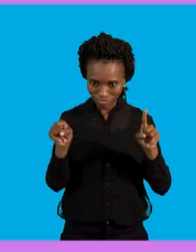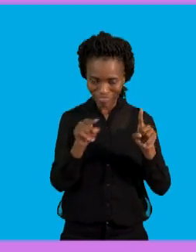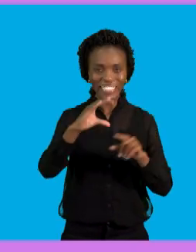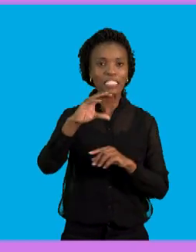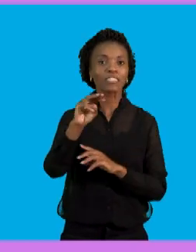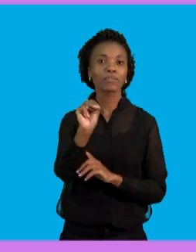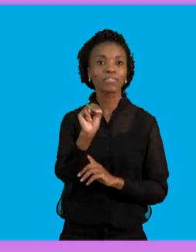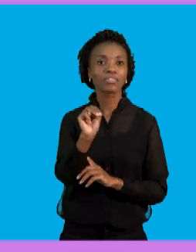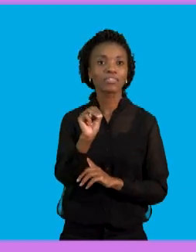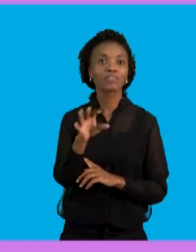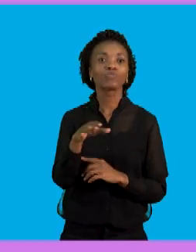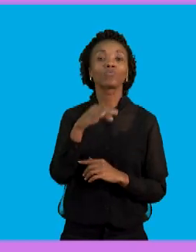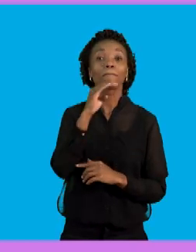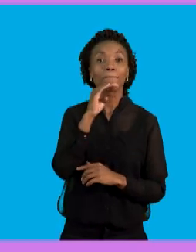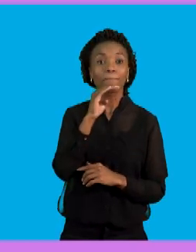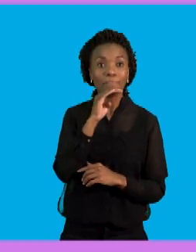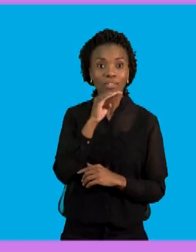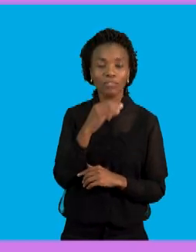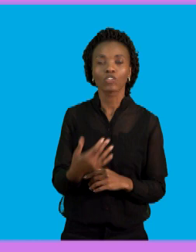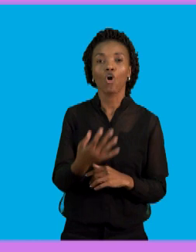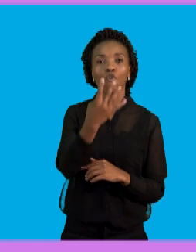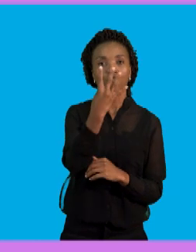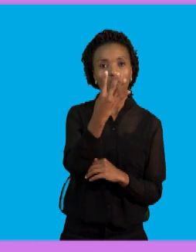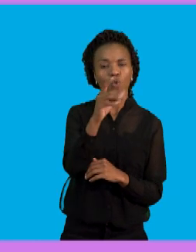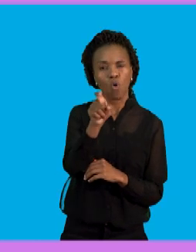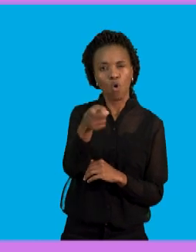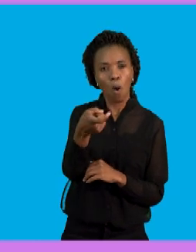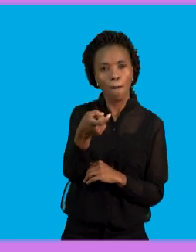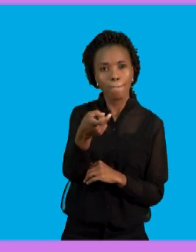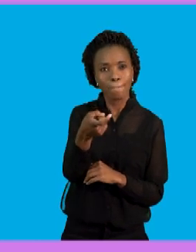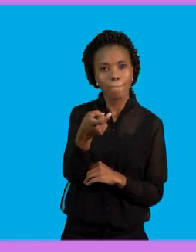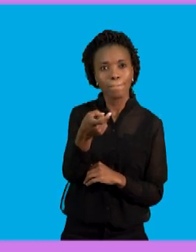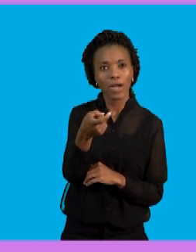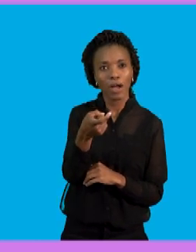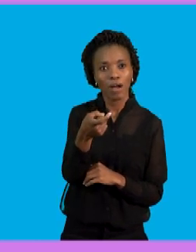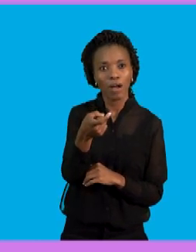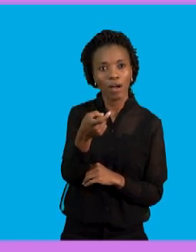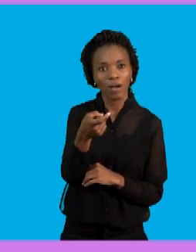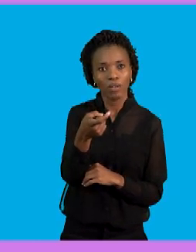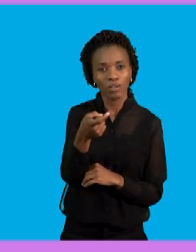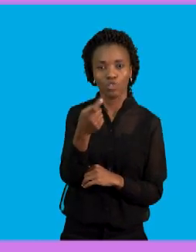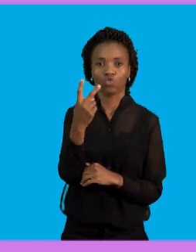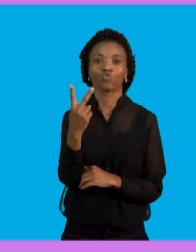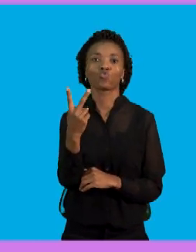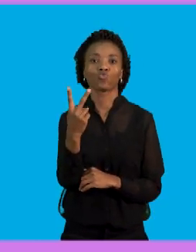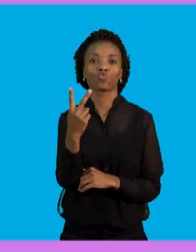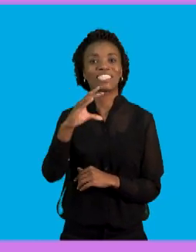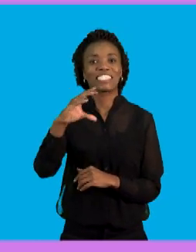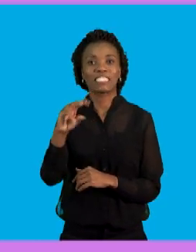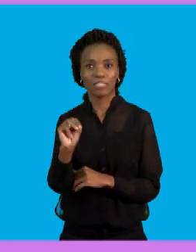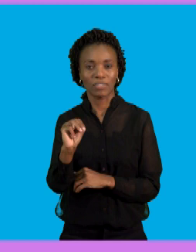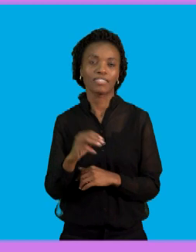our distance in centimeters. So we have 4, so we are going to have